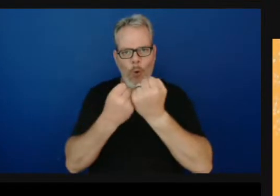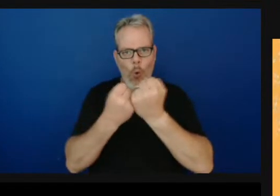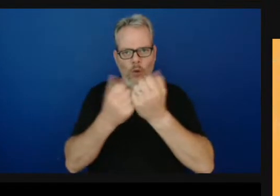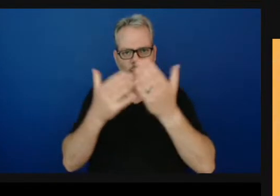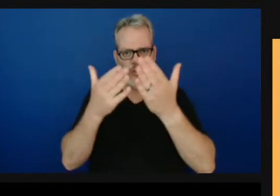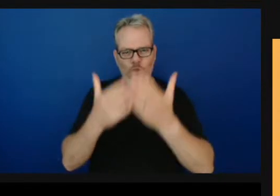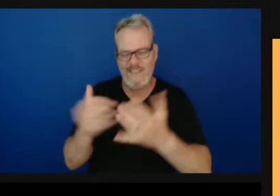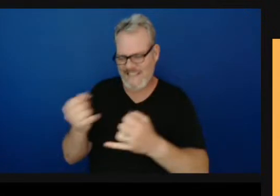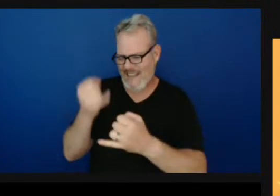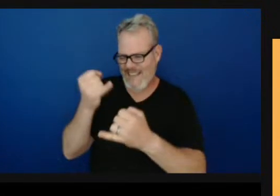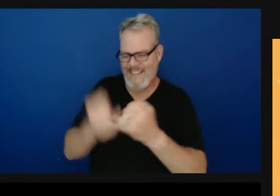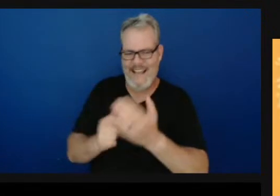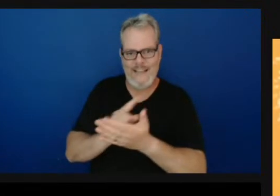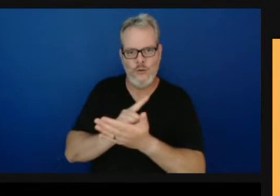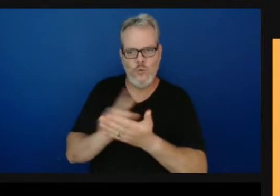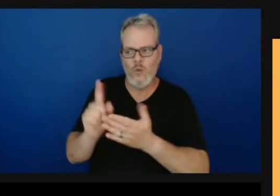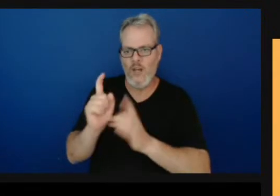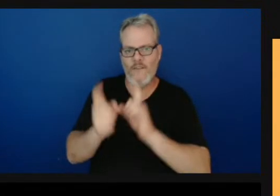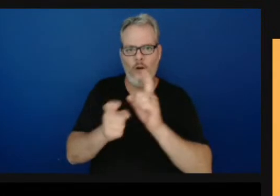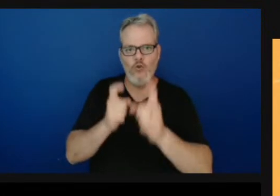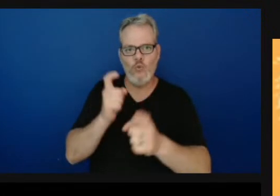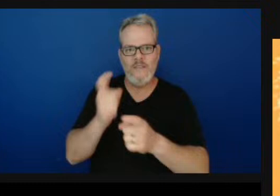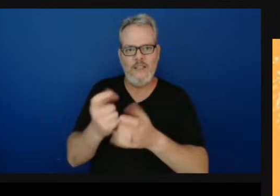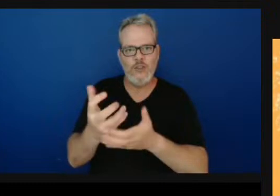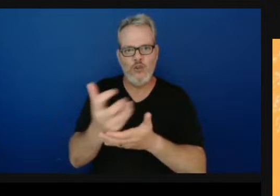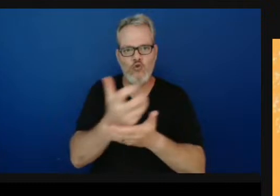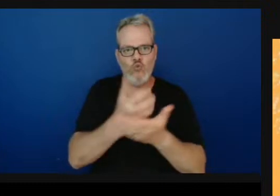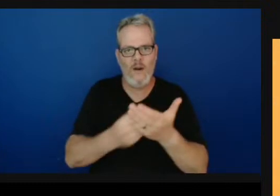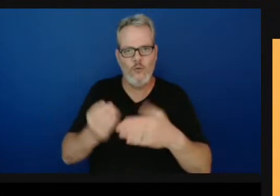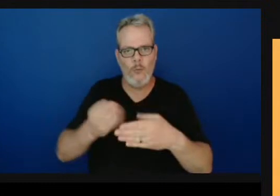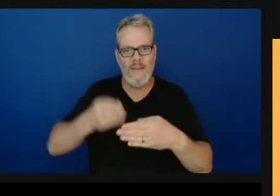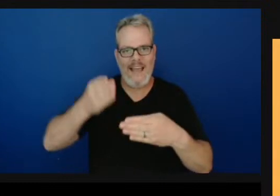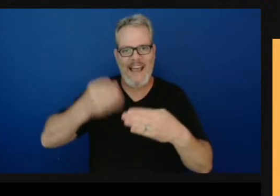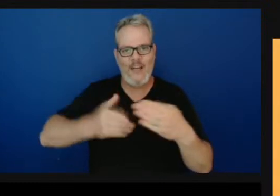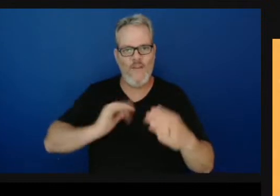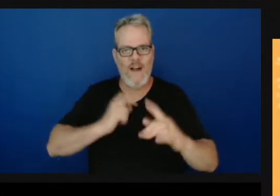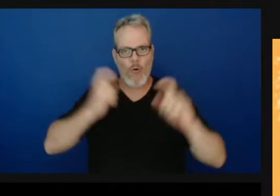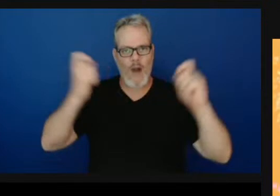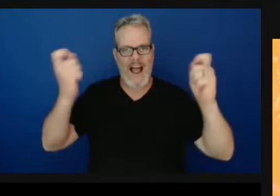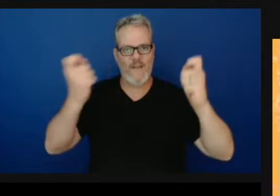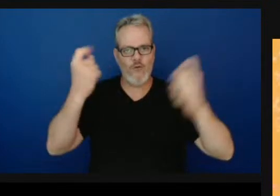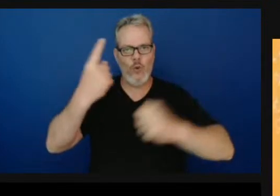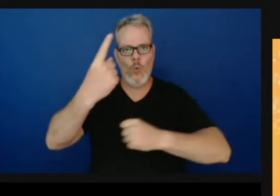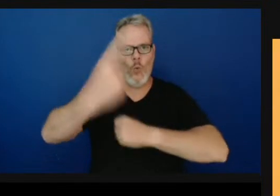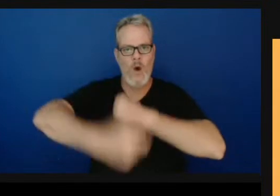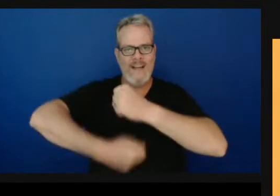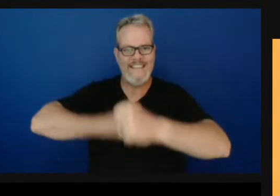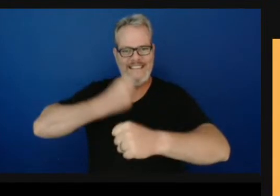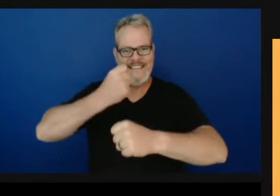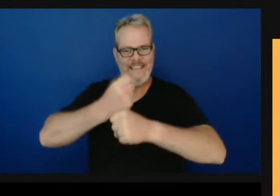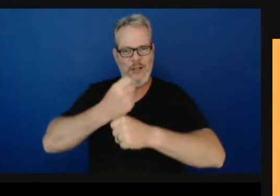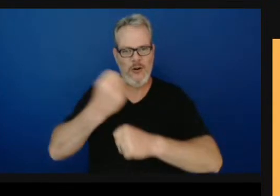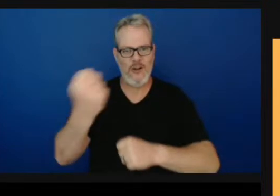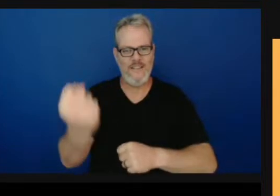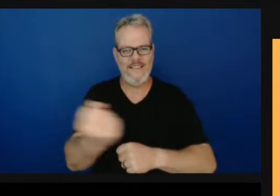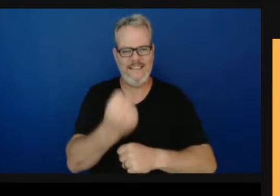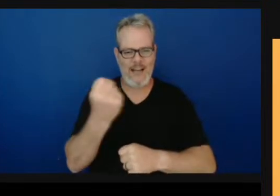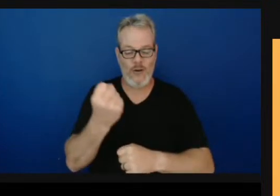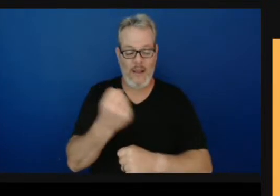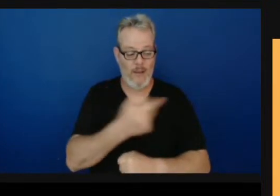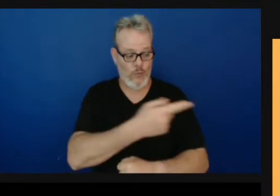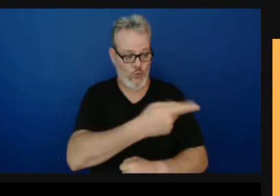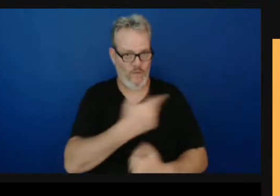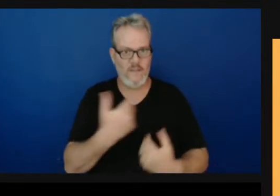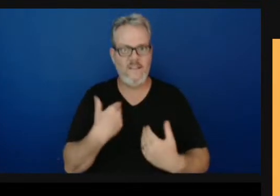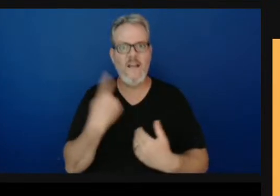donation drive. We'll be ending on our anniversary. HVERI is 1 year old on Saturday. Dane and I have something